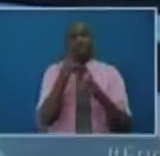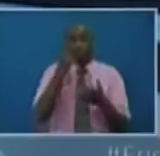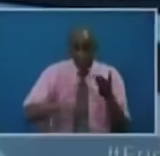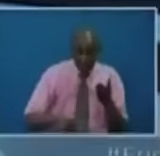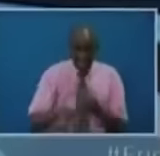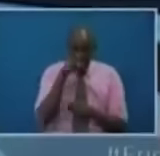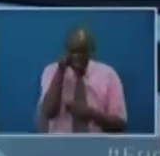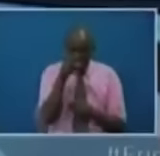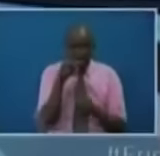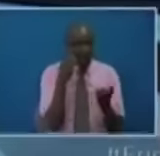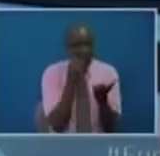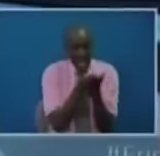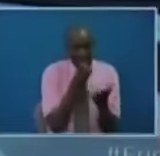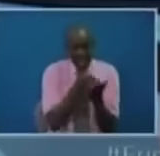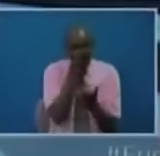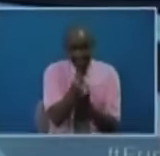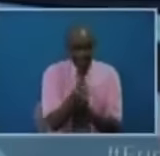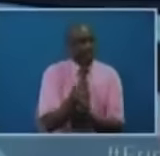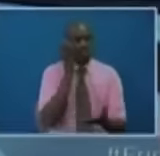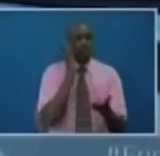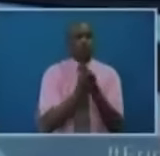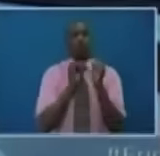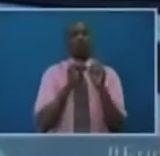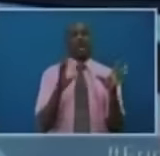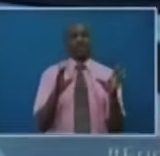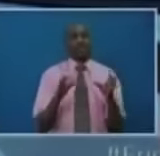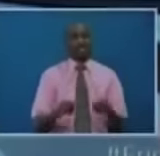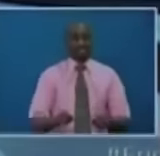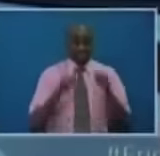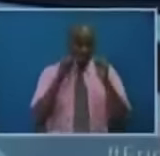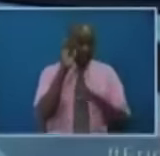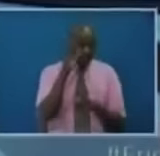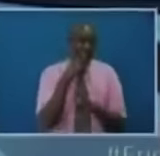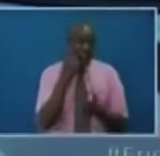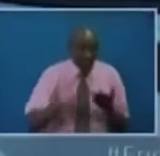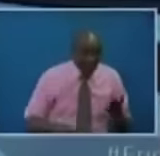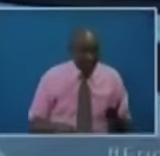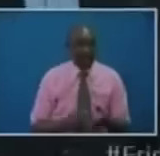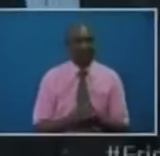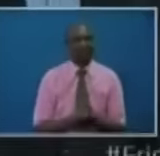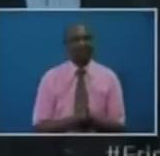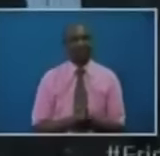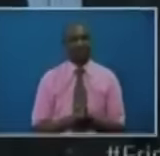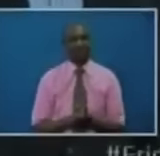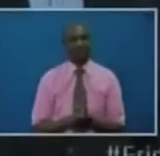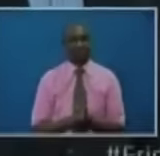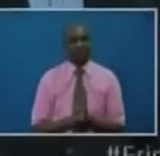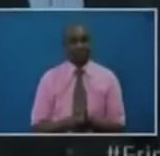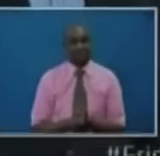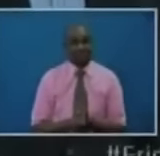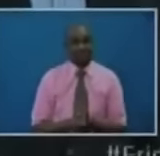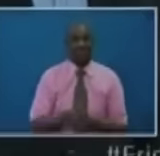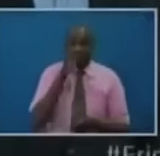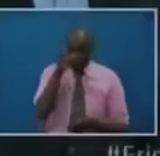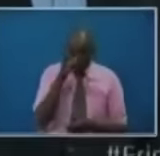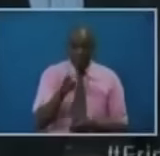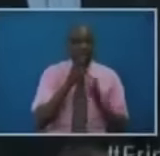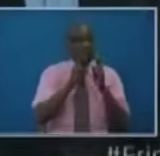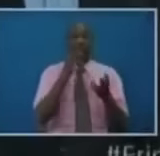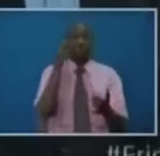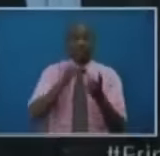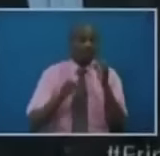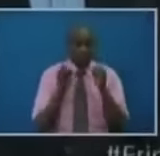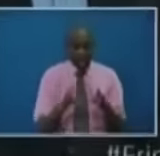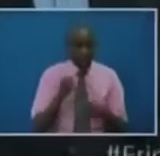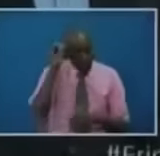the figures in the audit report are not accurate. Here's the Chairman, Peter Munya. Those reports are not final. They